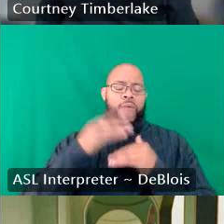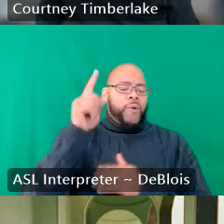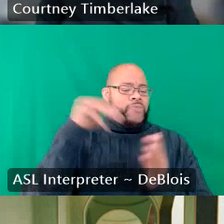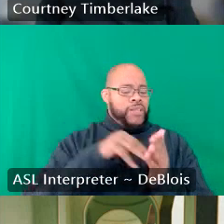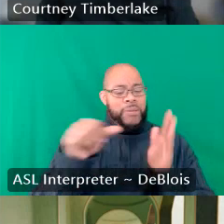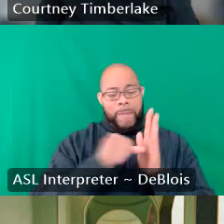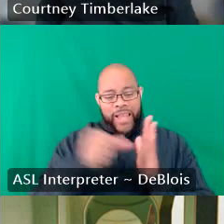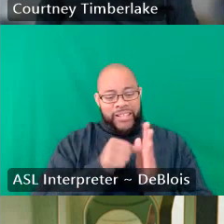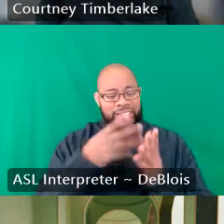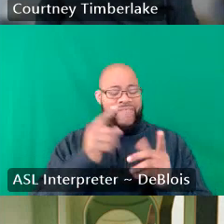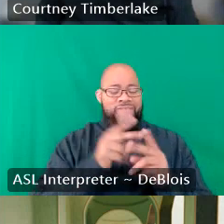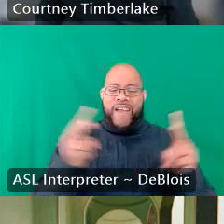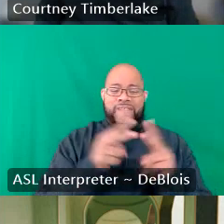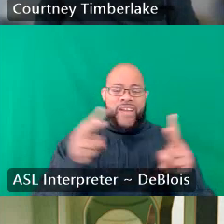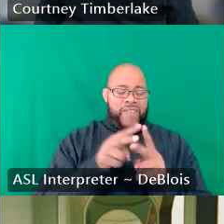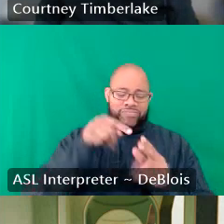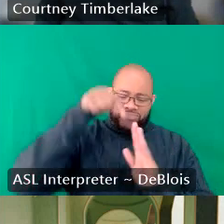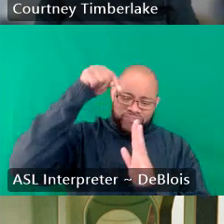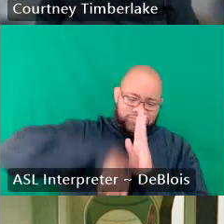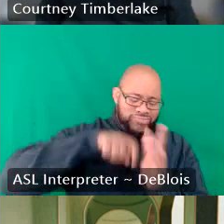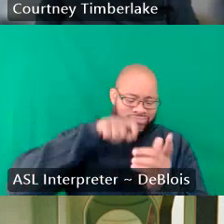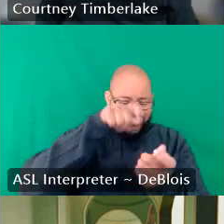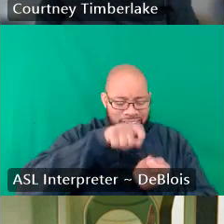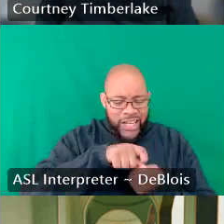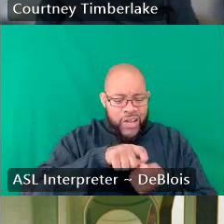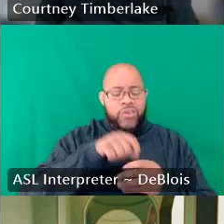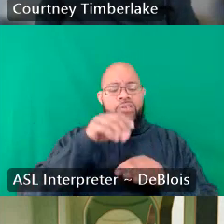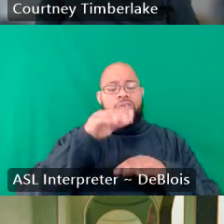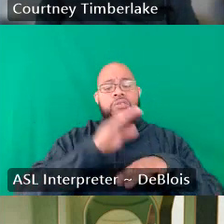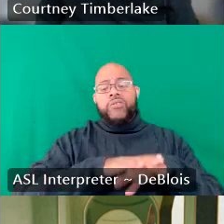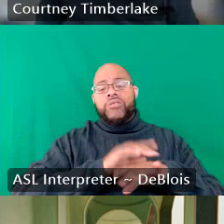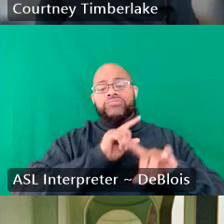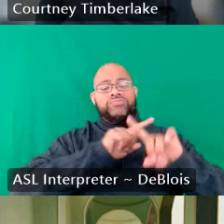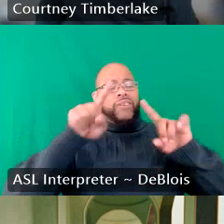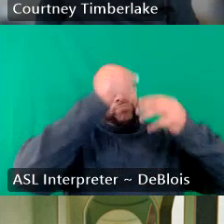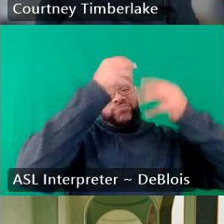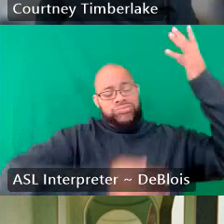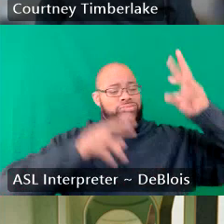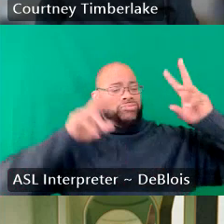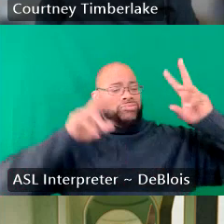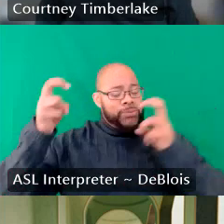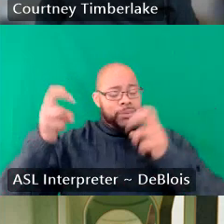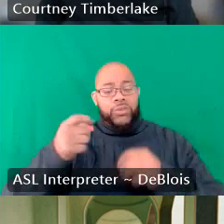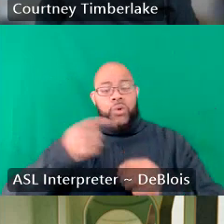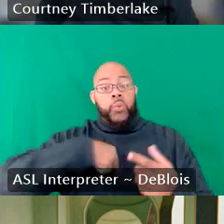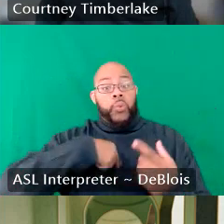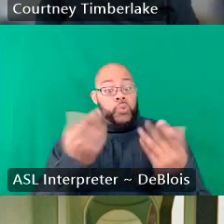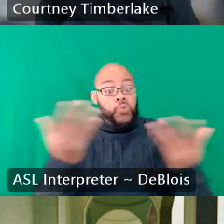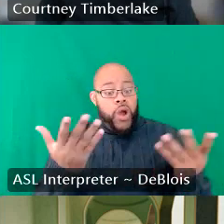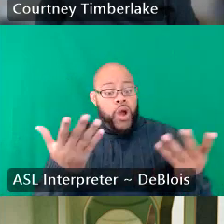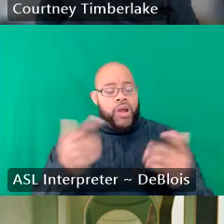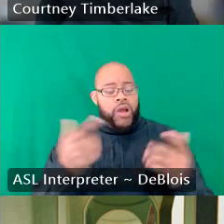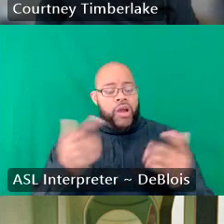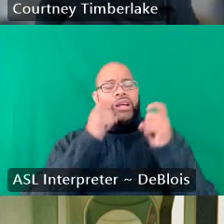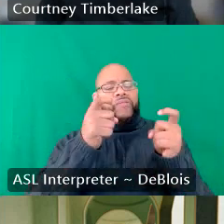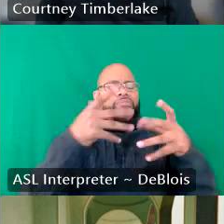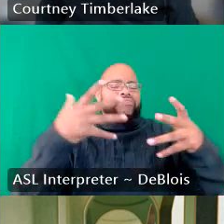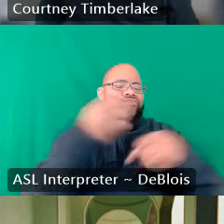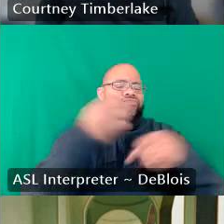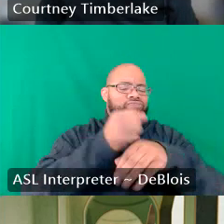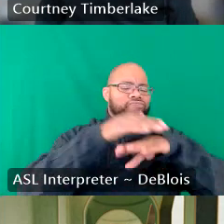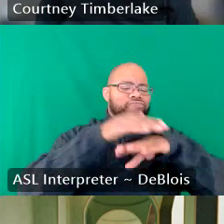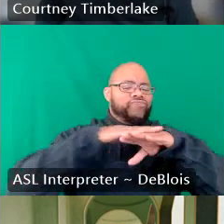and goes into very in-depth detail on a myriad of subjects. And we're just going to give you kind of an overview to kind